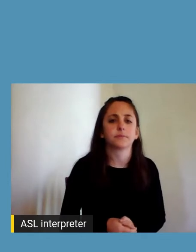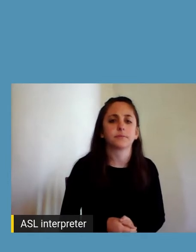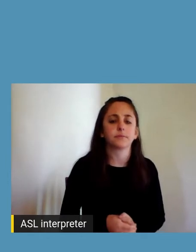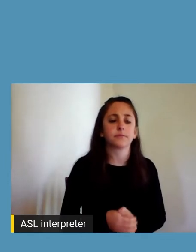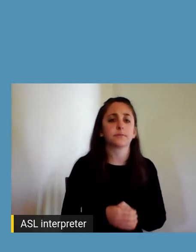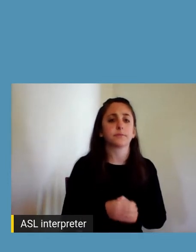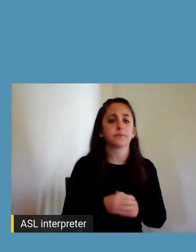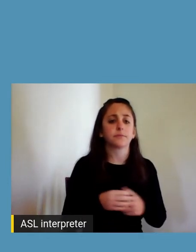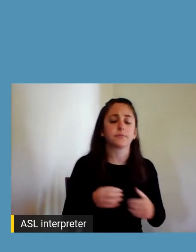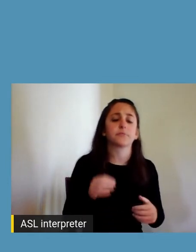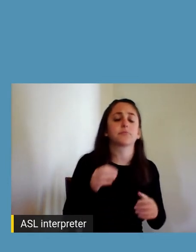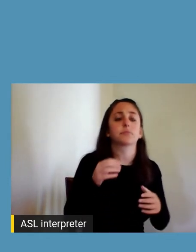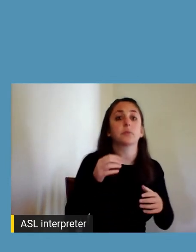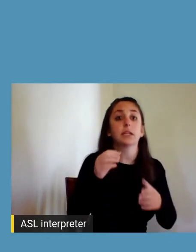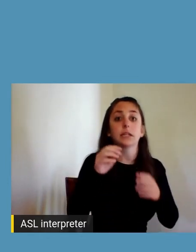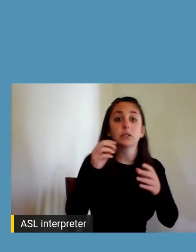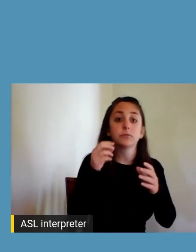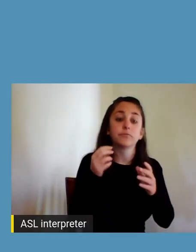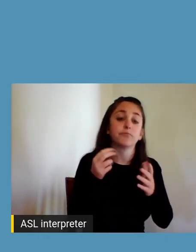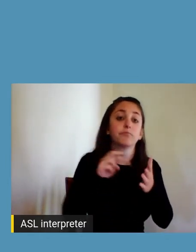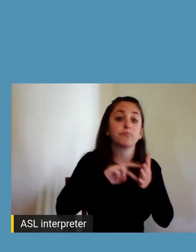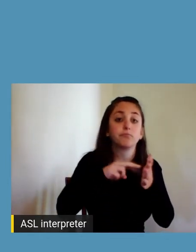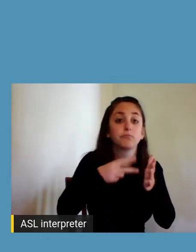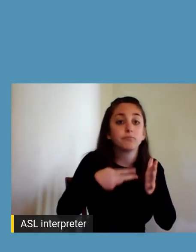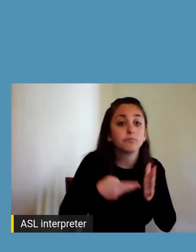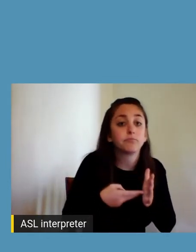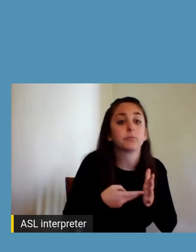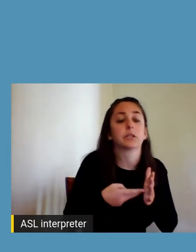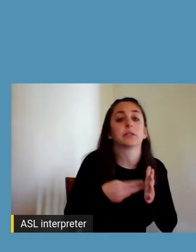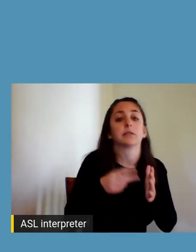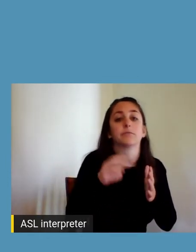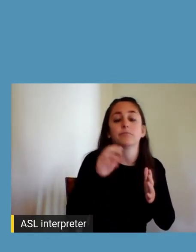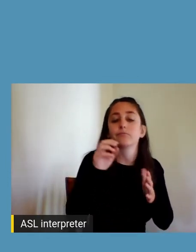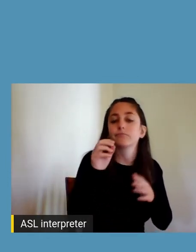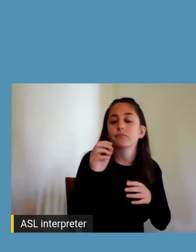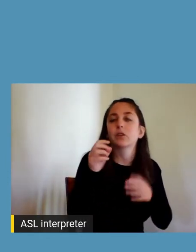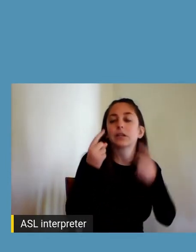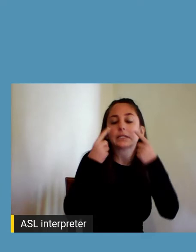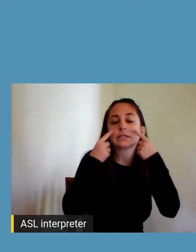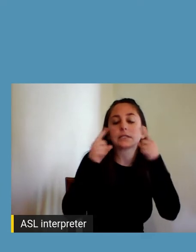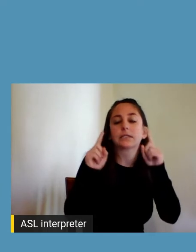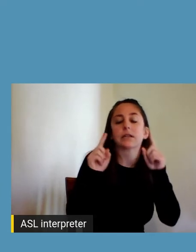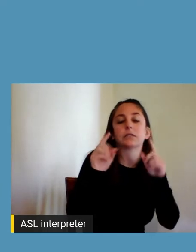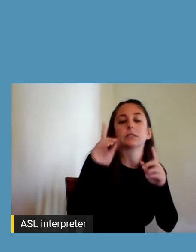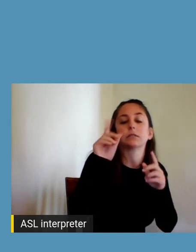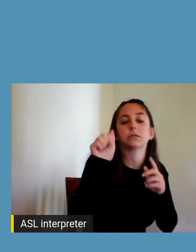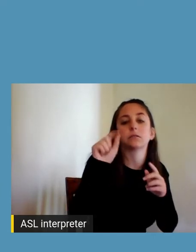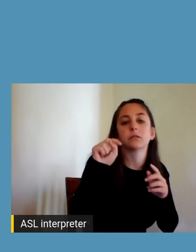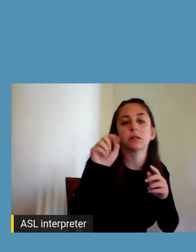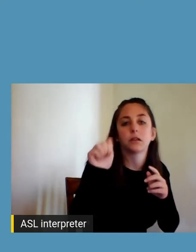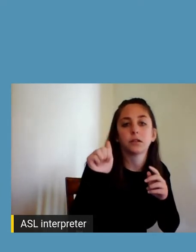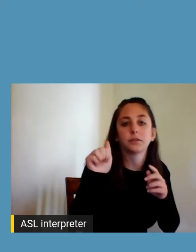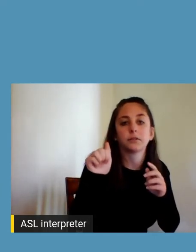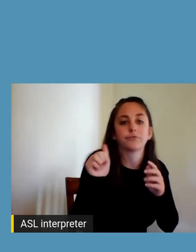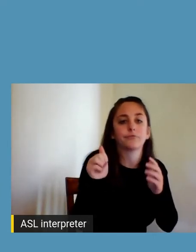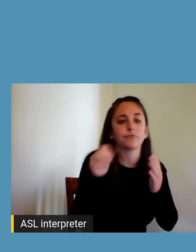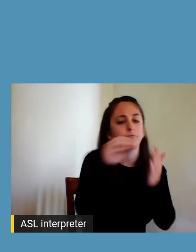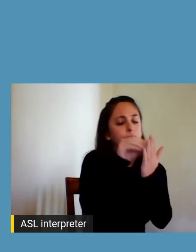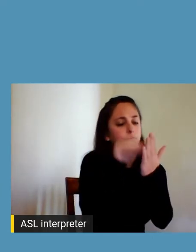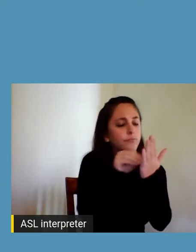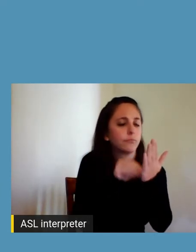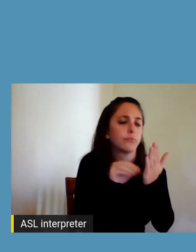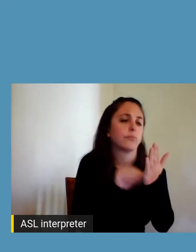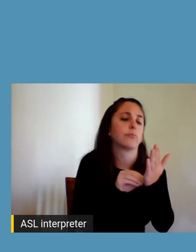define average engagement rate as an indicator of success. It tells us that our audience is reacting to our